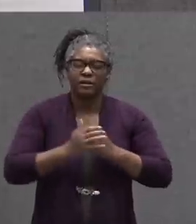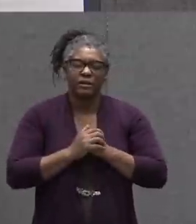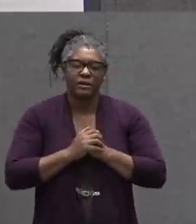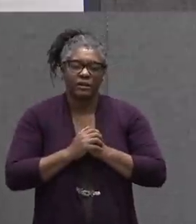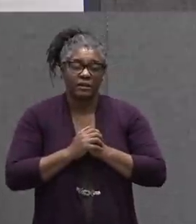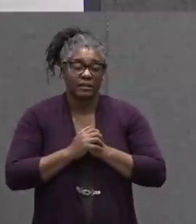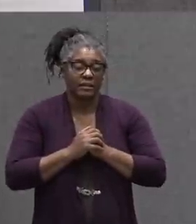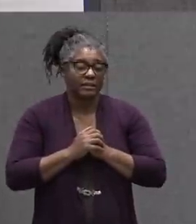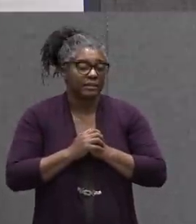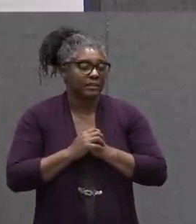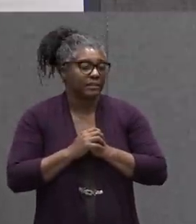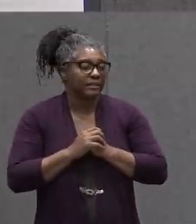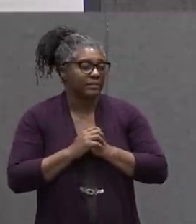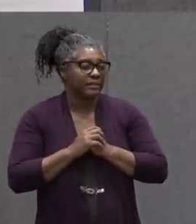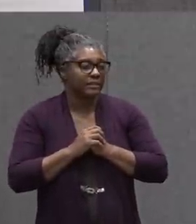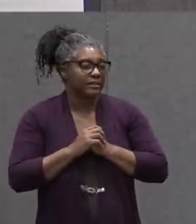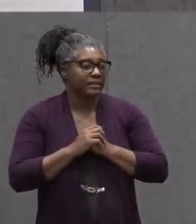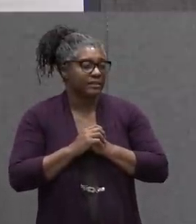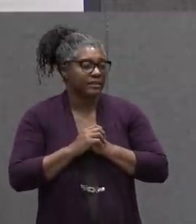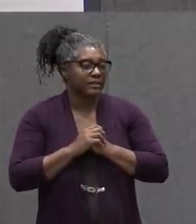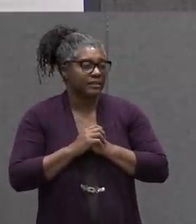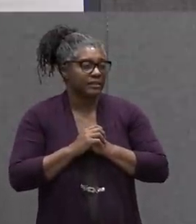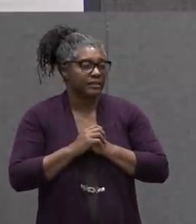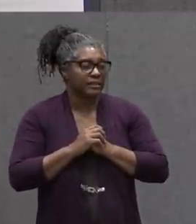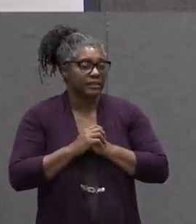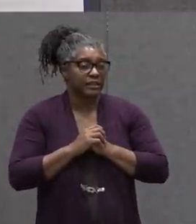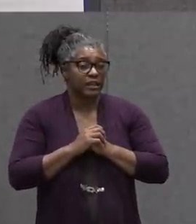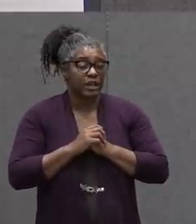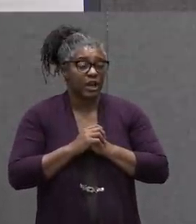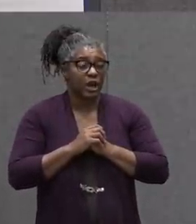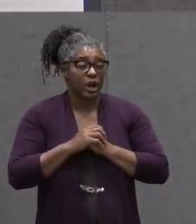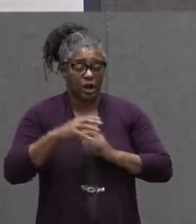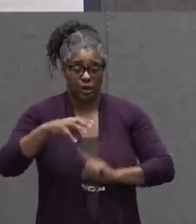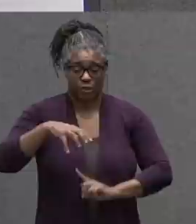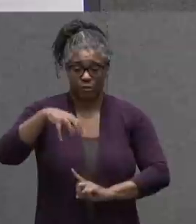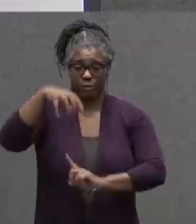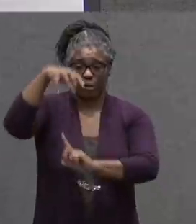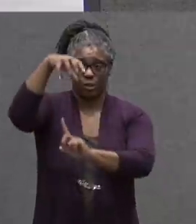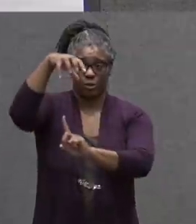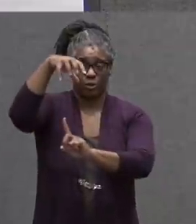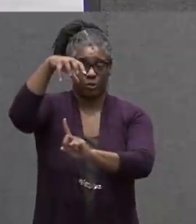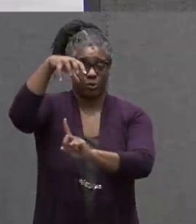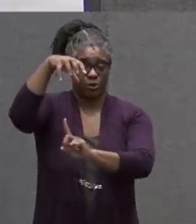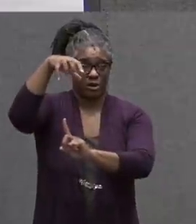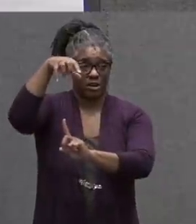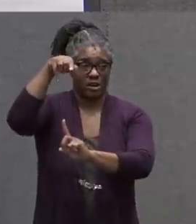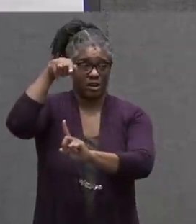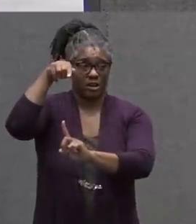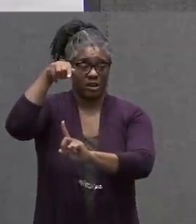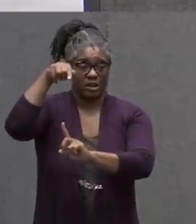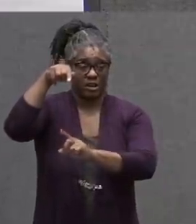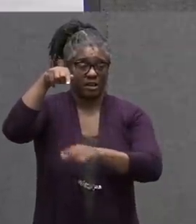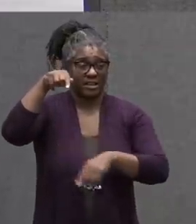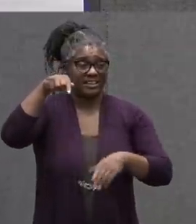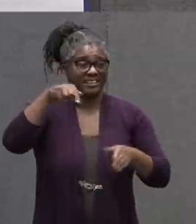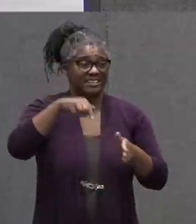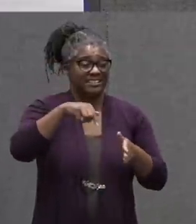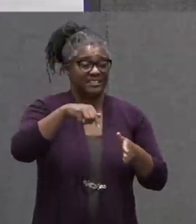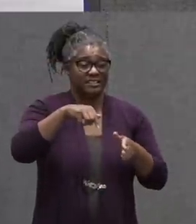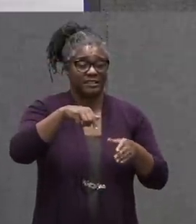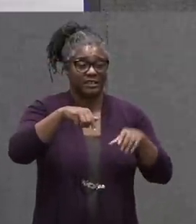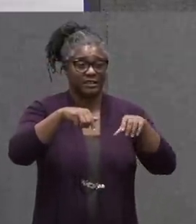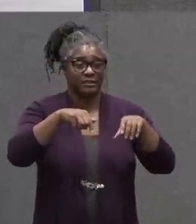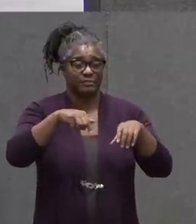I could say the hot air balloon is next to